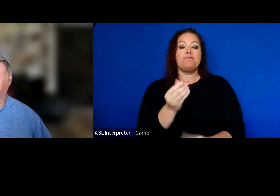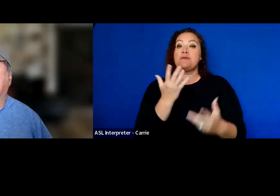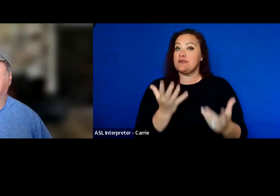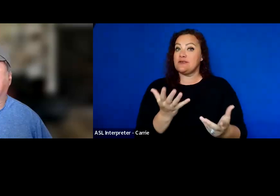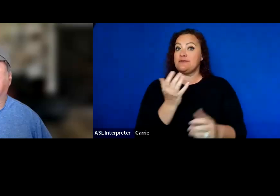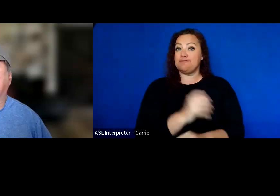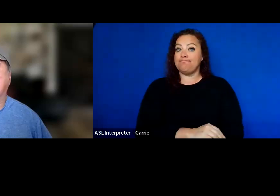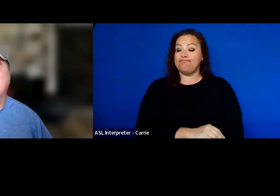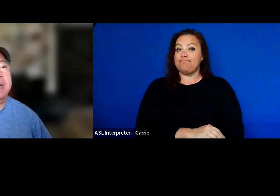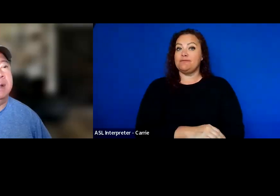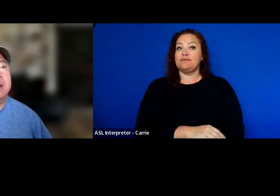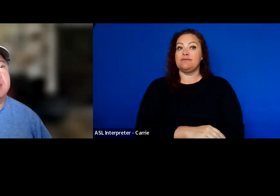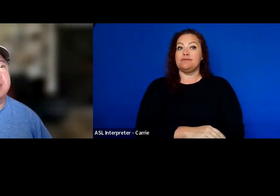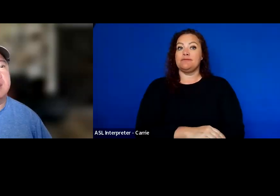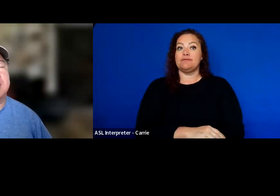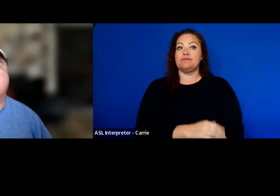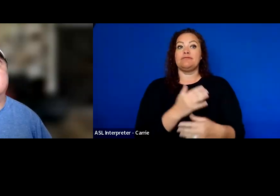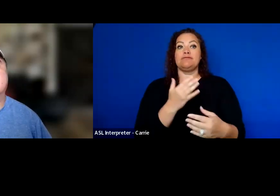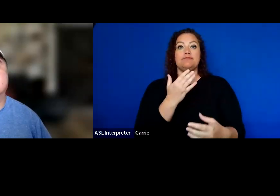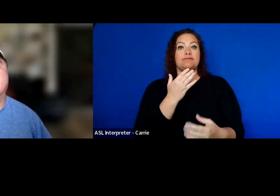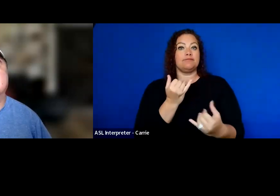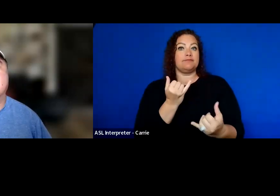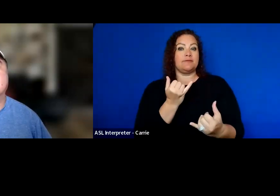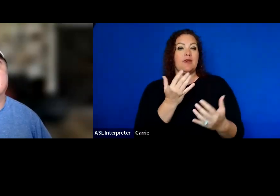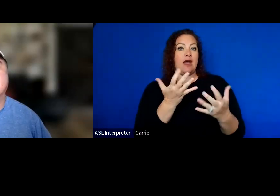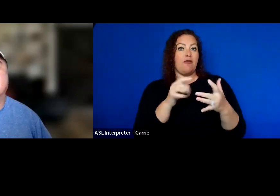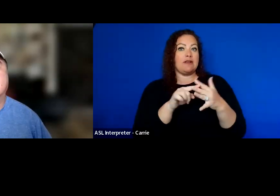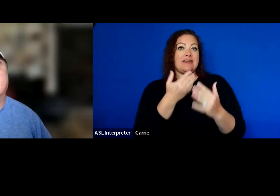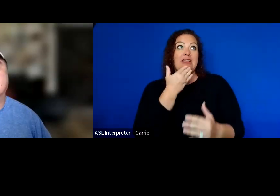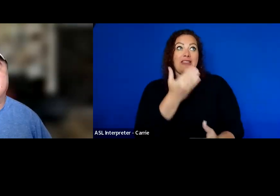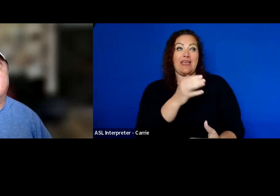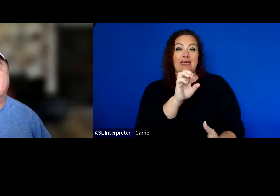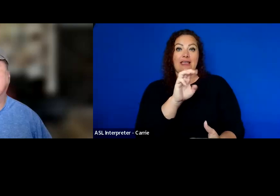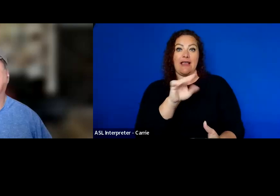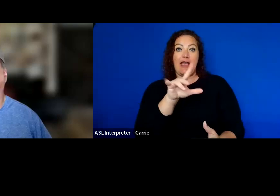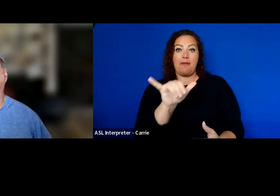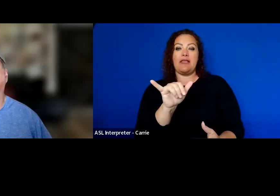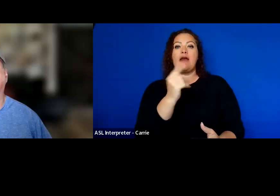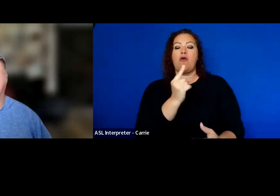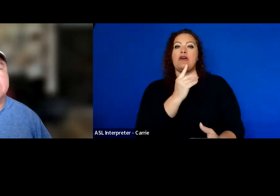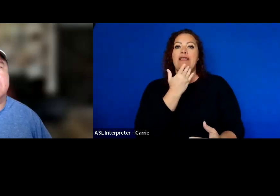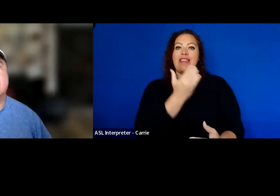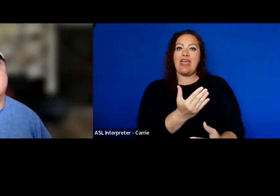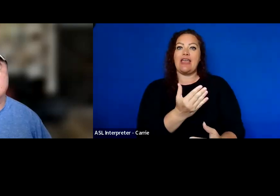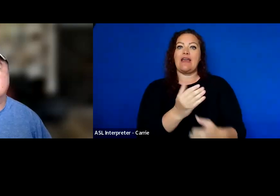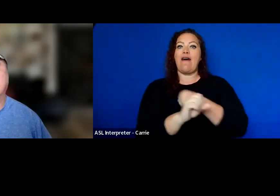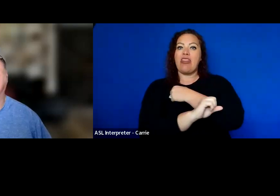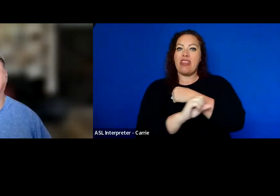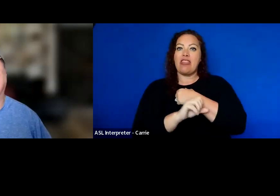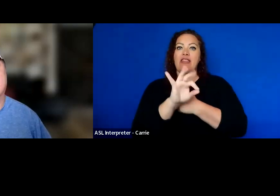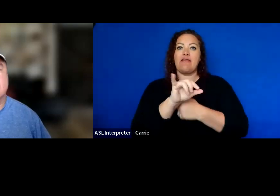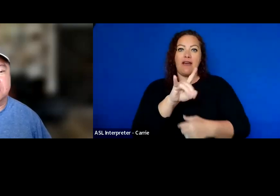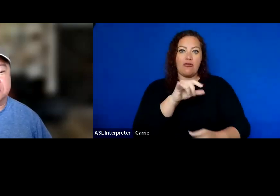so thank Emily. I always like to start with thanking the foundation, Emily,